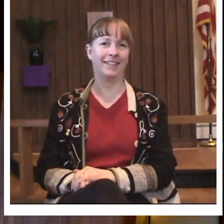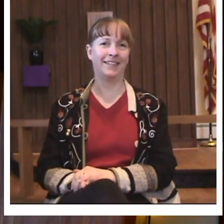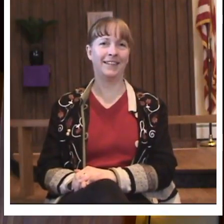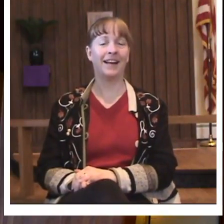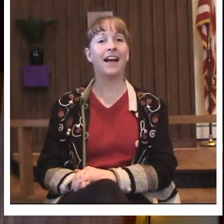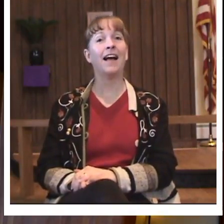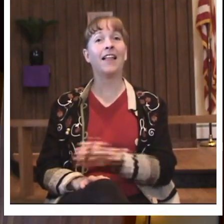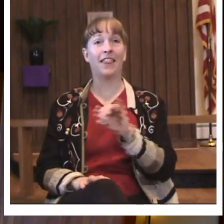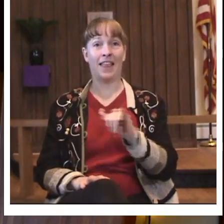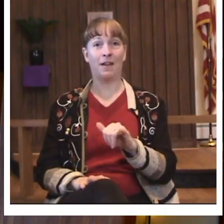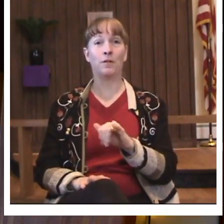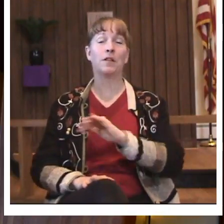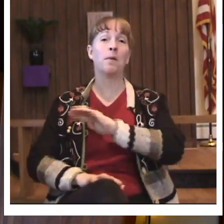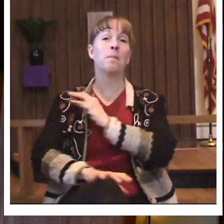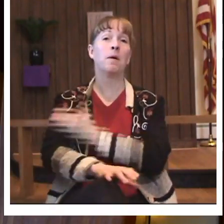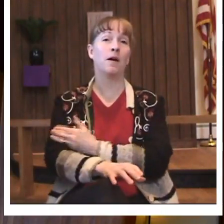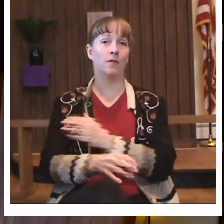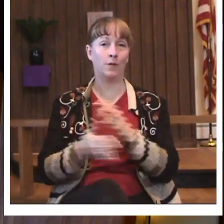That was very powerful.